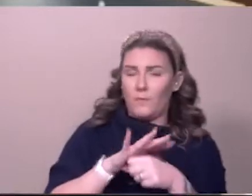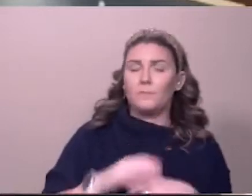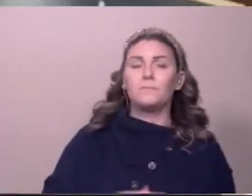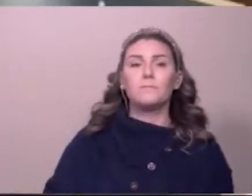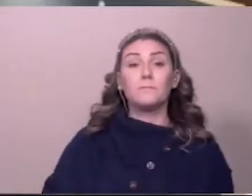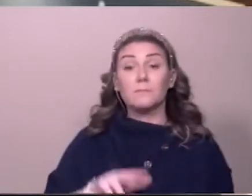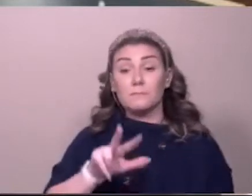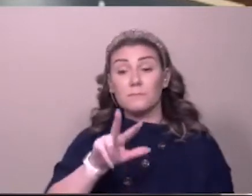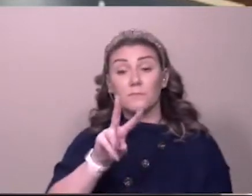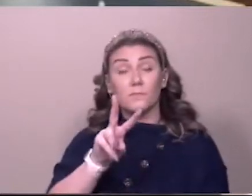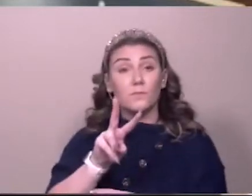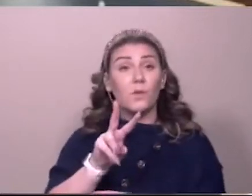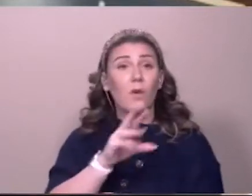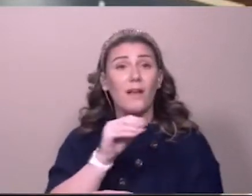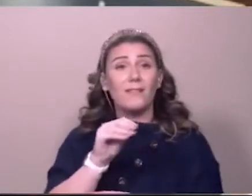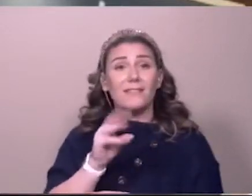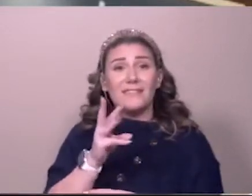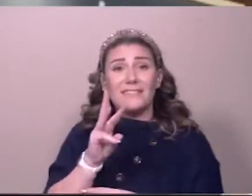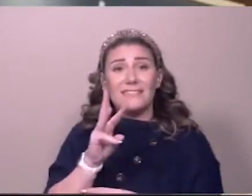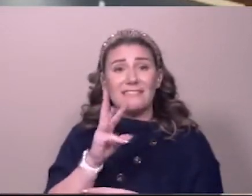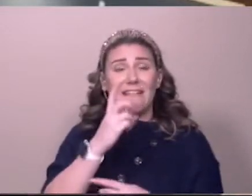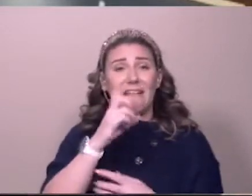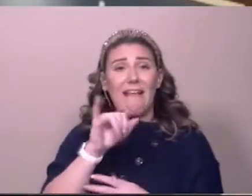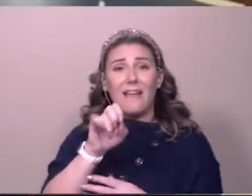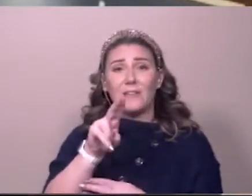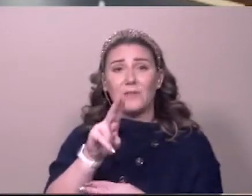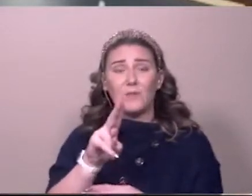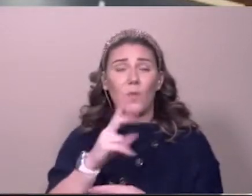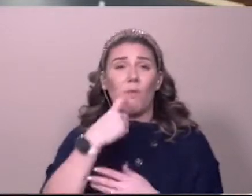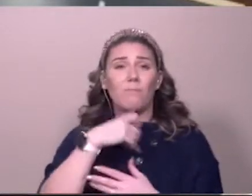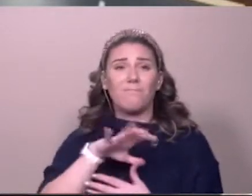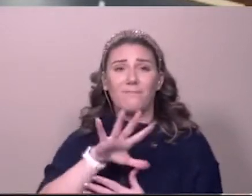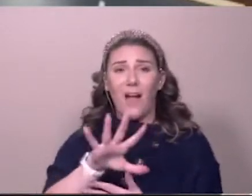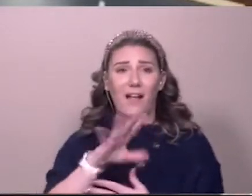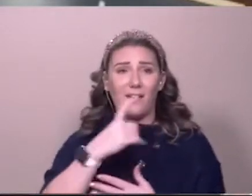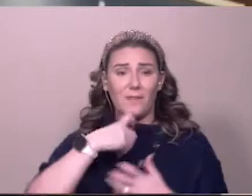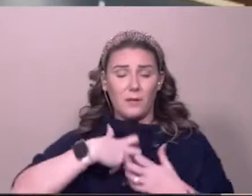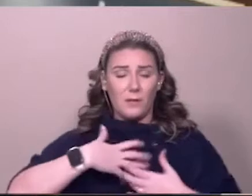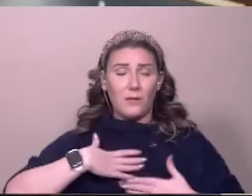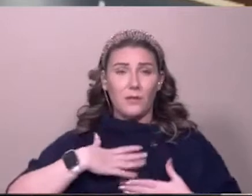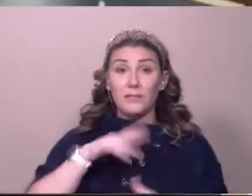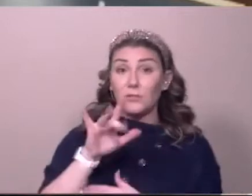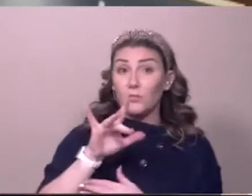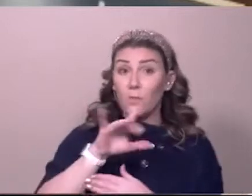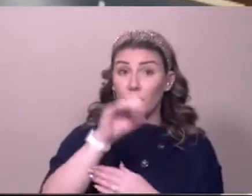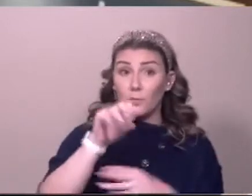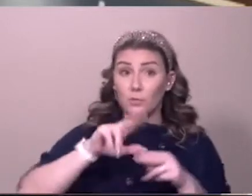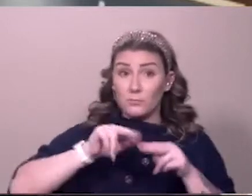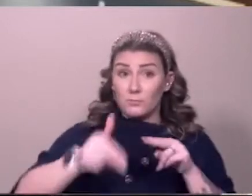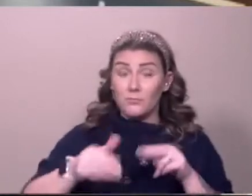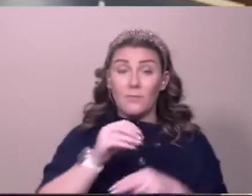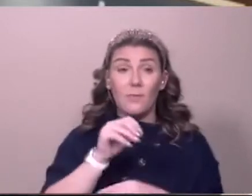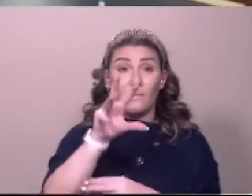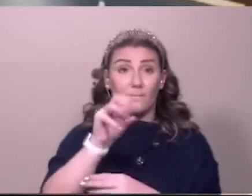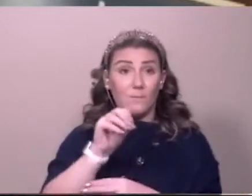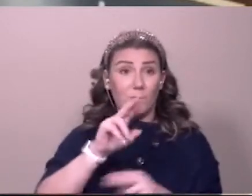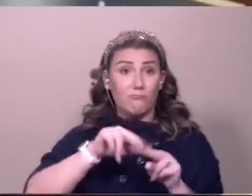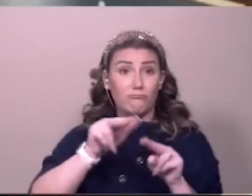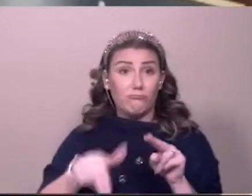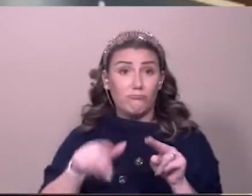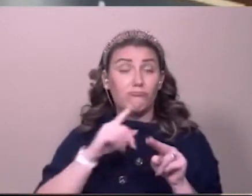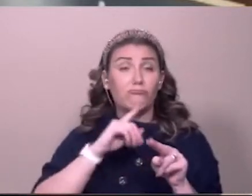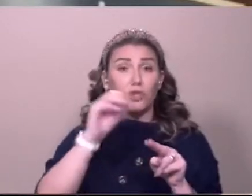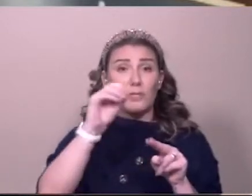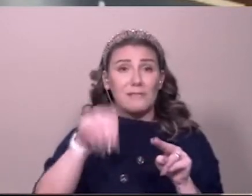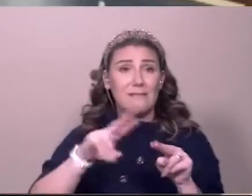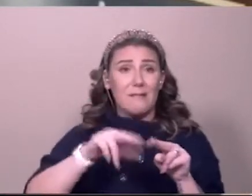with 6 in ICU, 5 on ventilators. That's a 25% drop from last week and 50% drop from our peak a couple of weeks ago. We